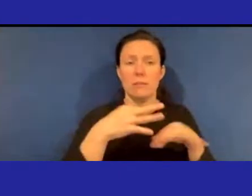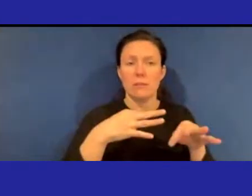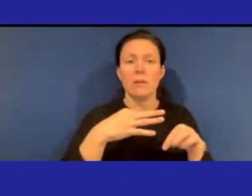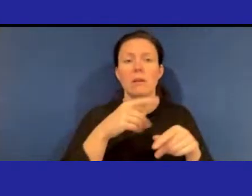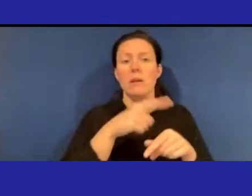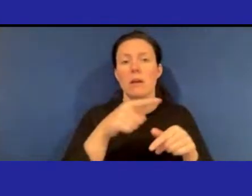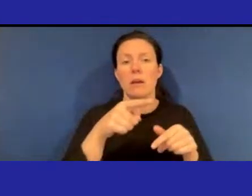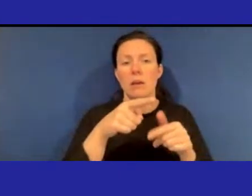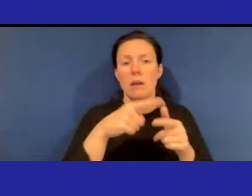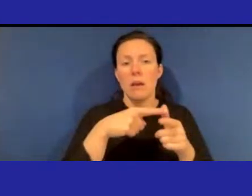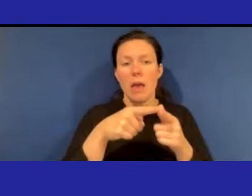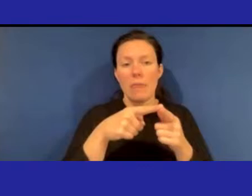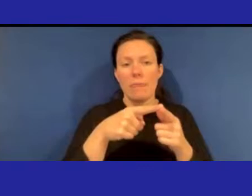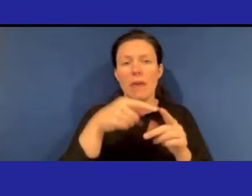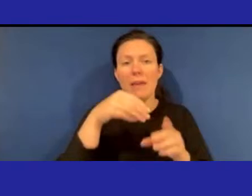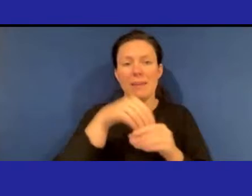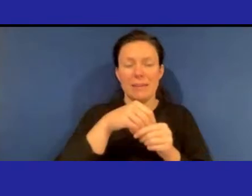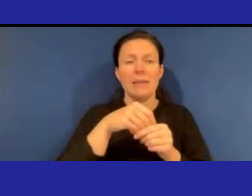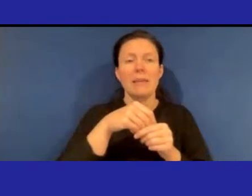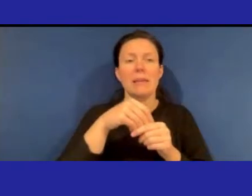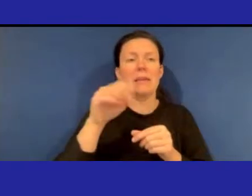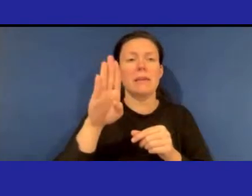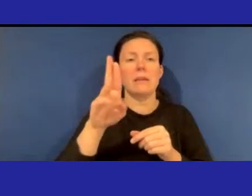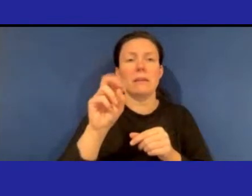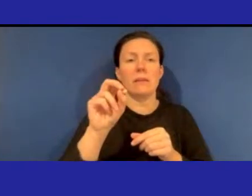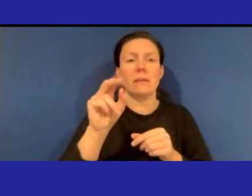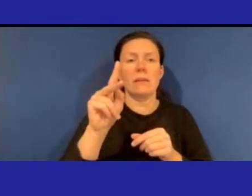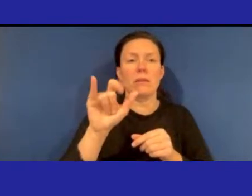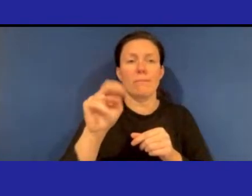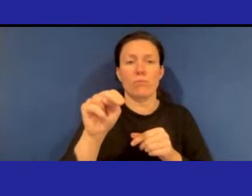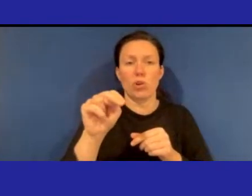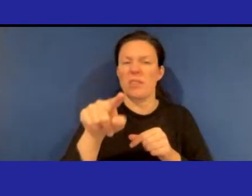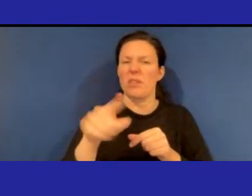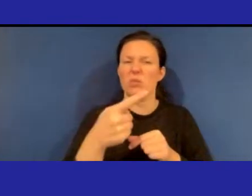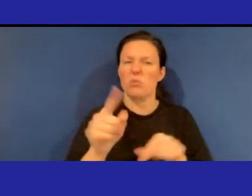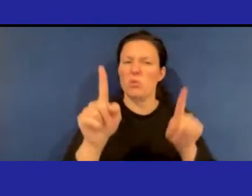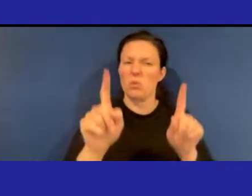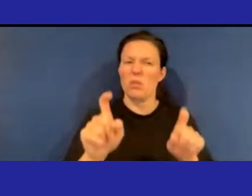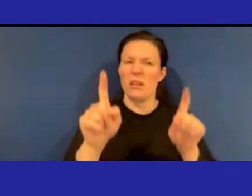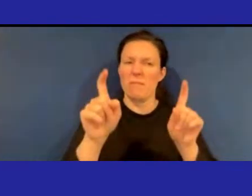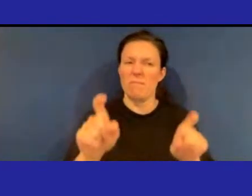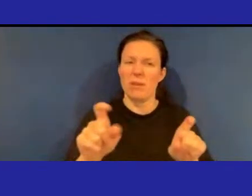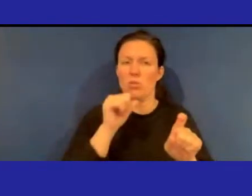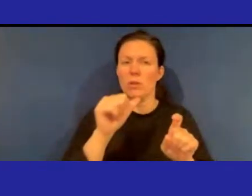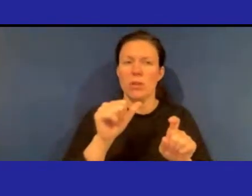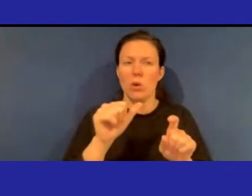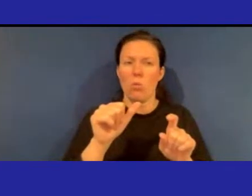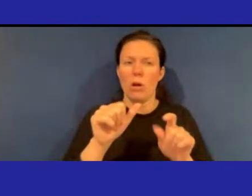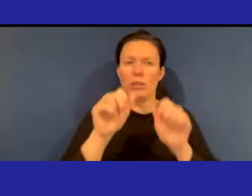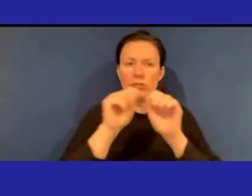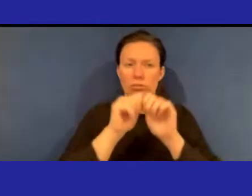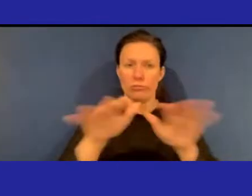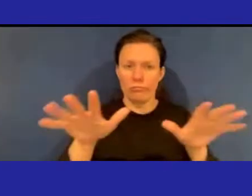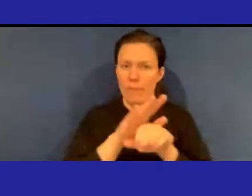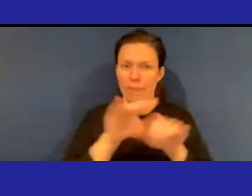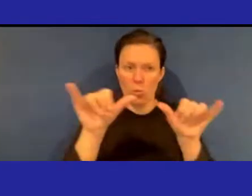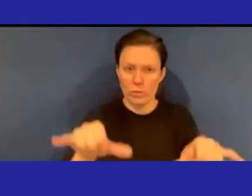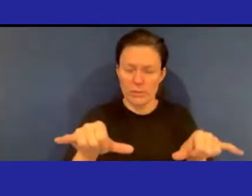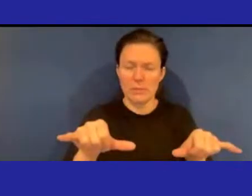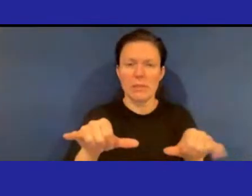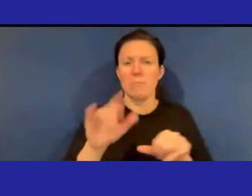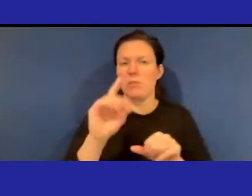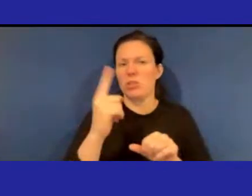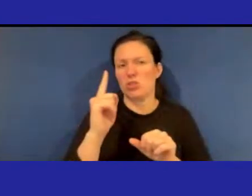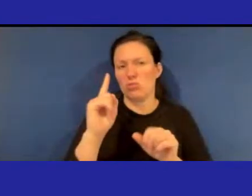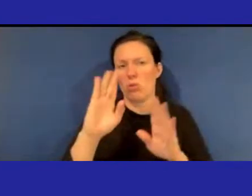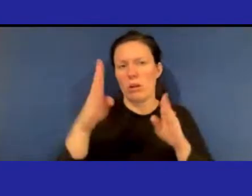Brooklyn. As I said, this was a pilot, so we weren't going to start with the entire system. This is our main area of focus. And the role of the pilot is